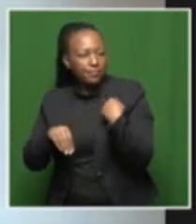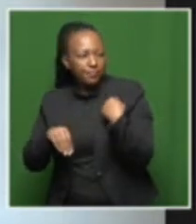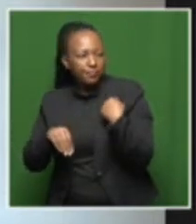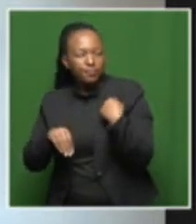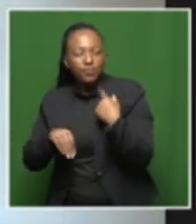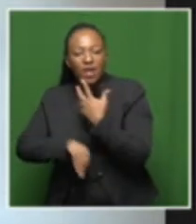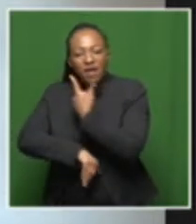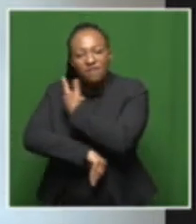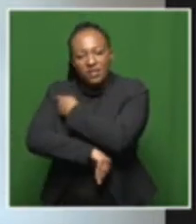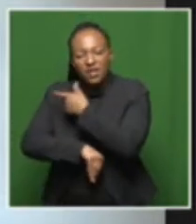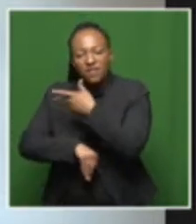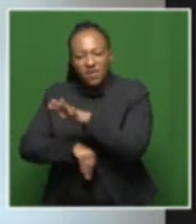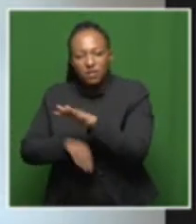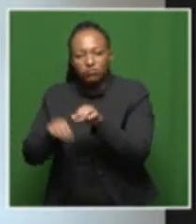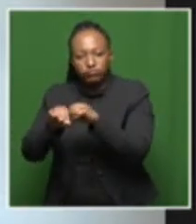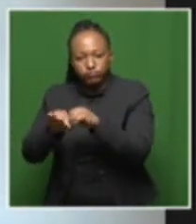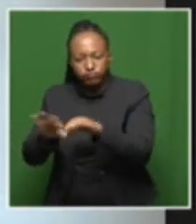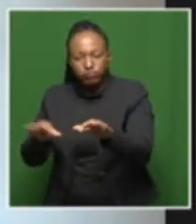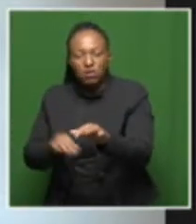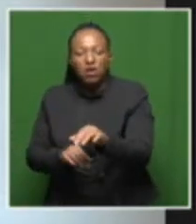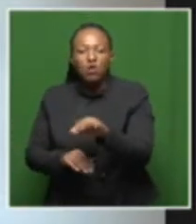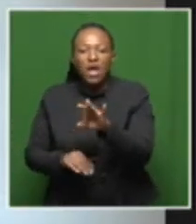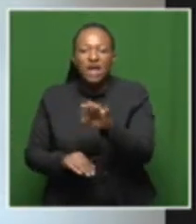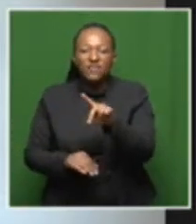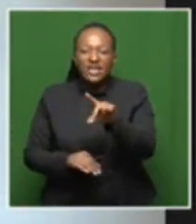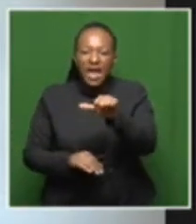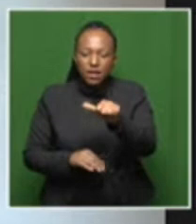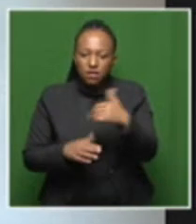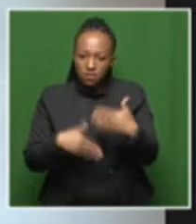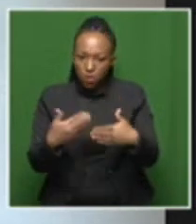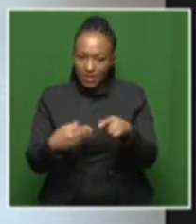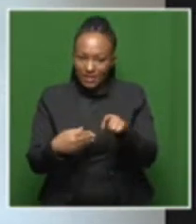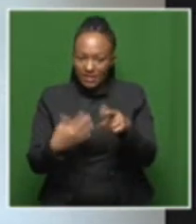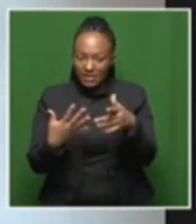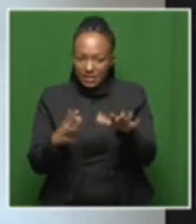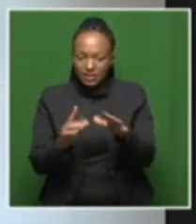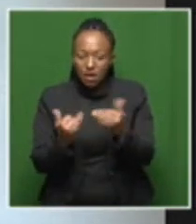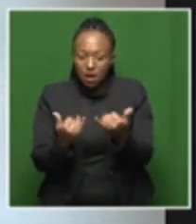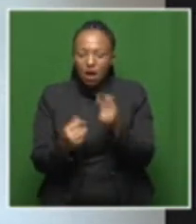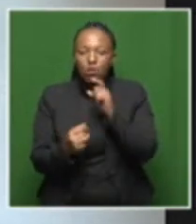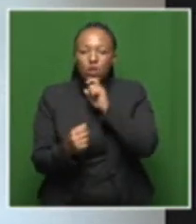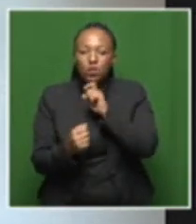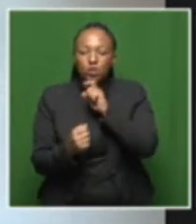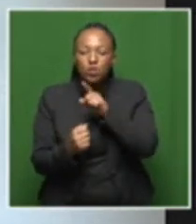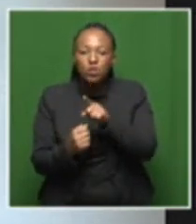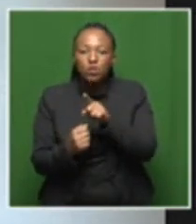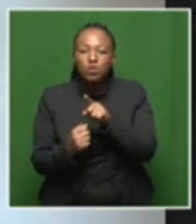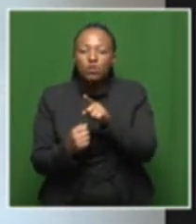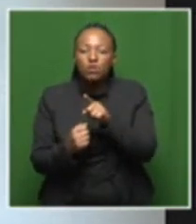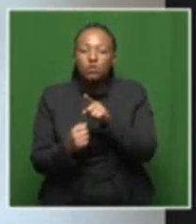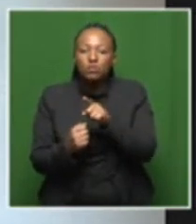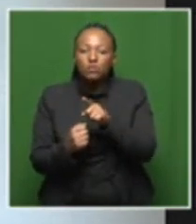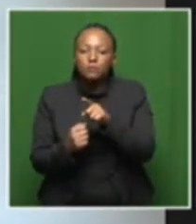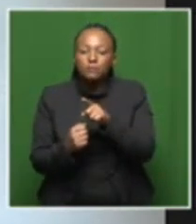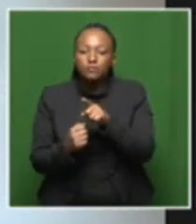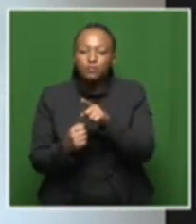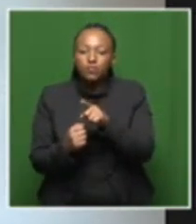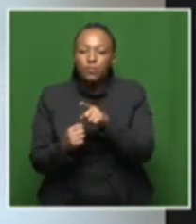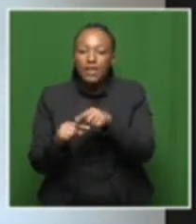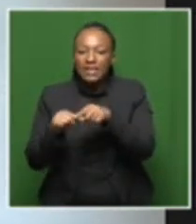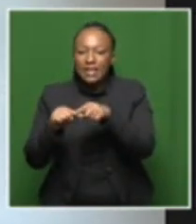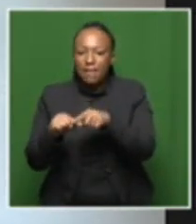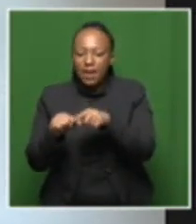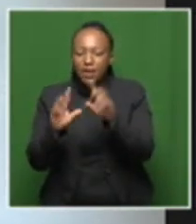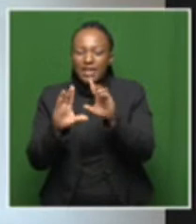into, by the FDA process. And that we are using in the dedicated cluster or